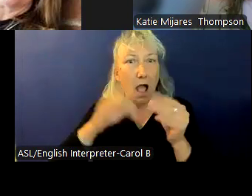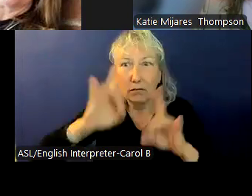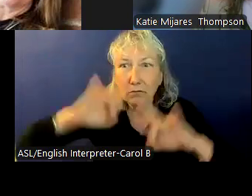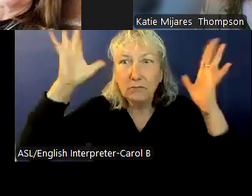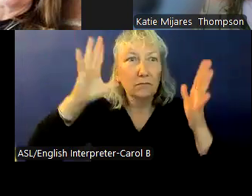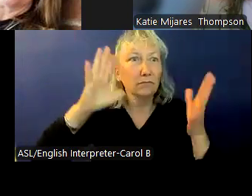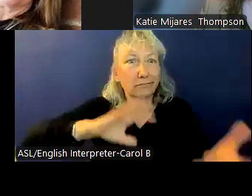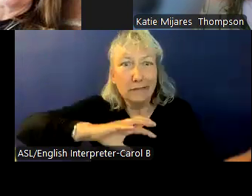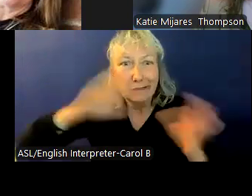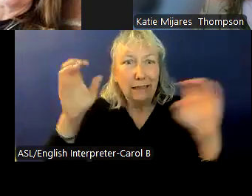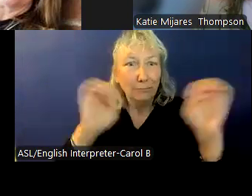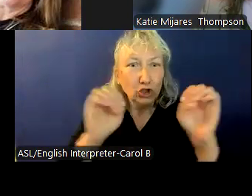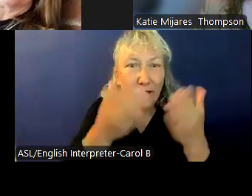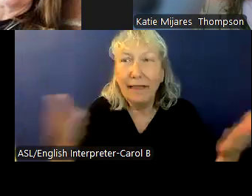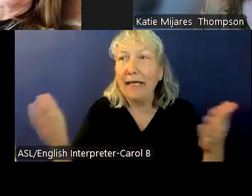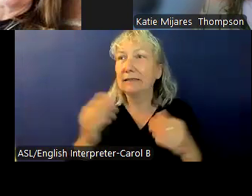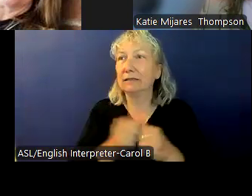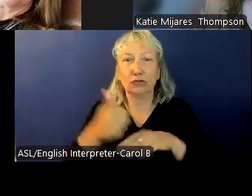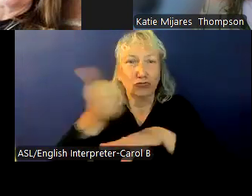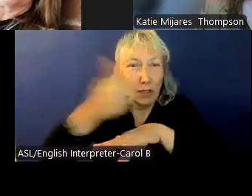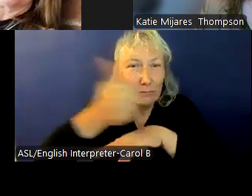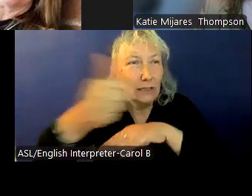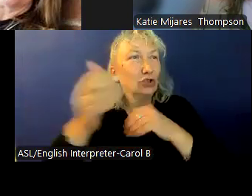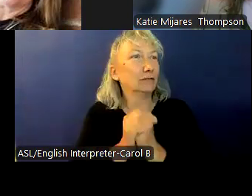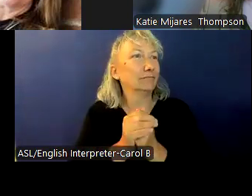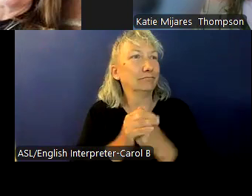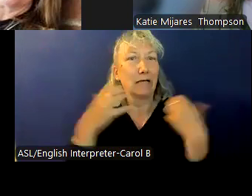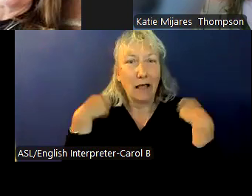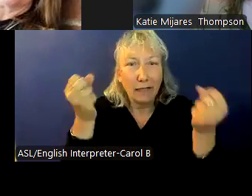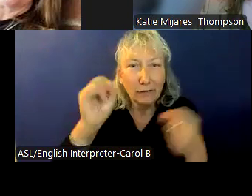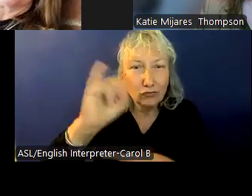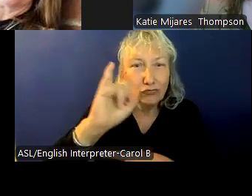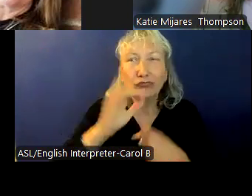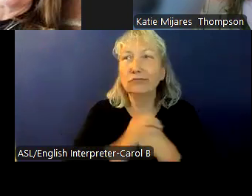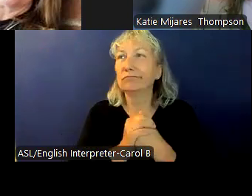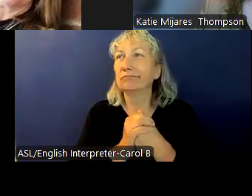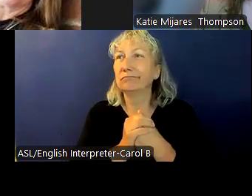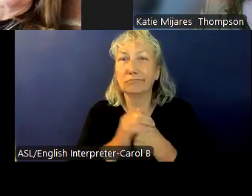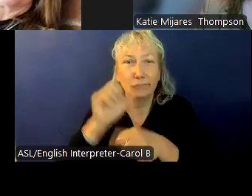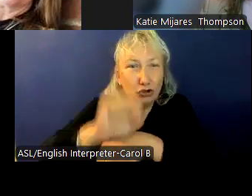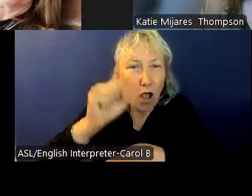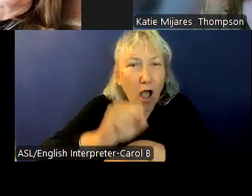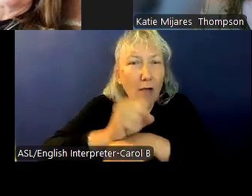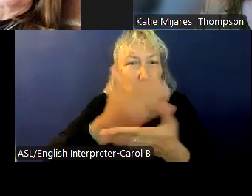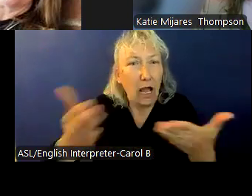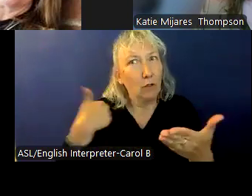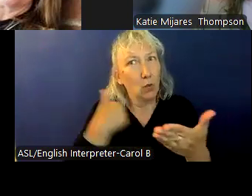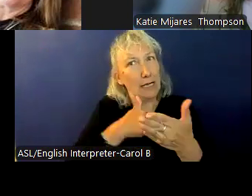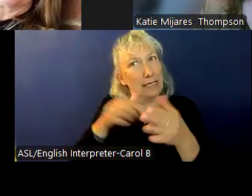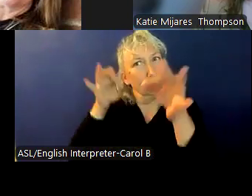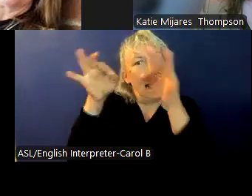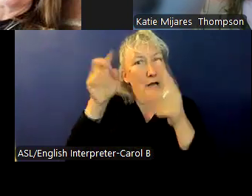preparedness to health insurance and employment. So we cover a lot of ground and we do a lot of good work.